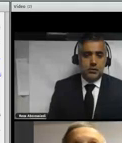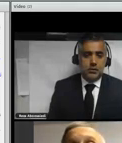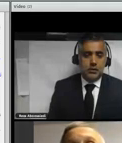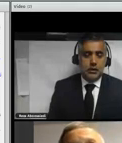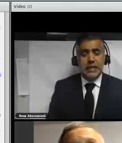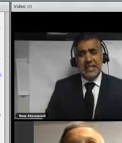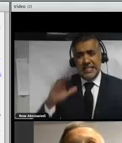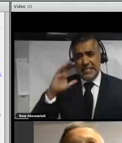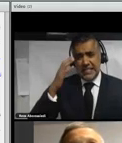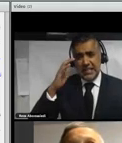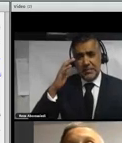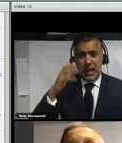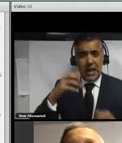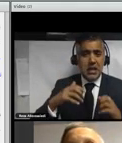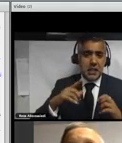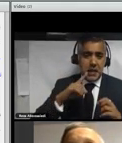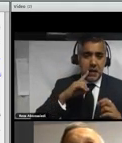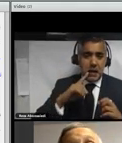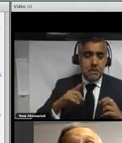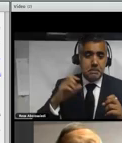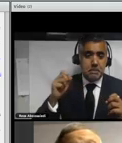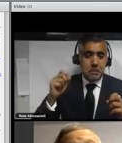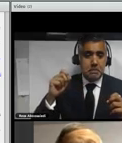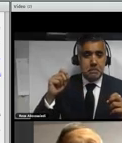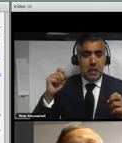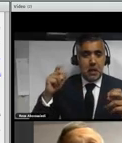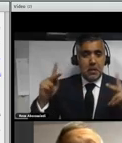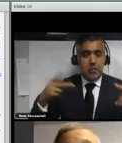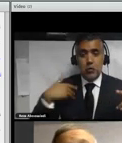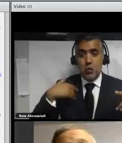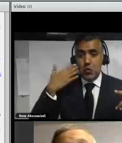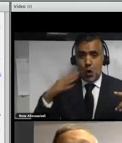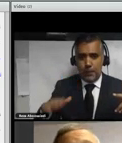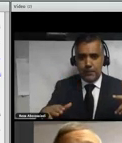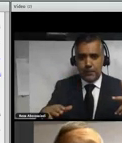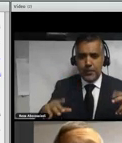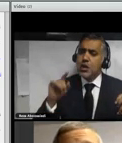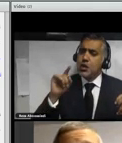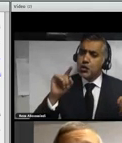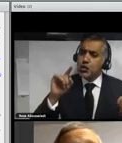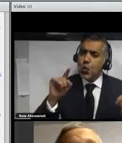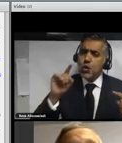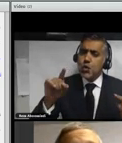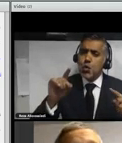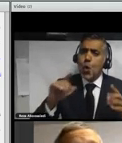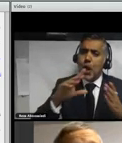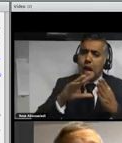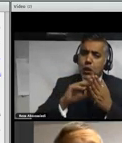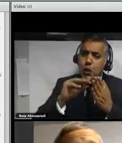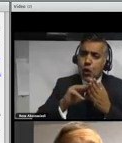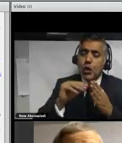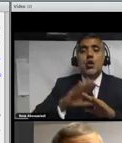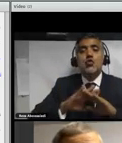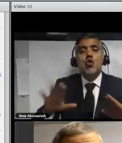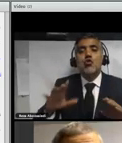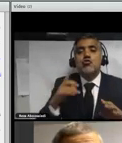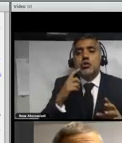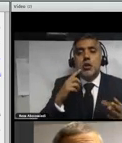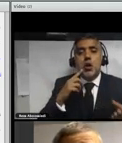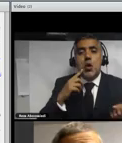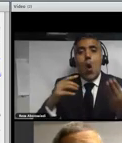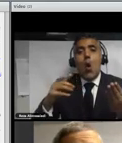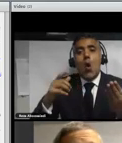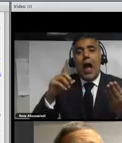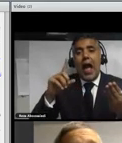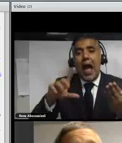It seems like for the most part there are, although people don't know. And I would say when you go to find out, don't just find out if they have